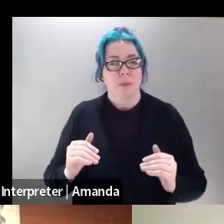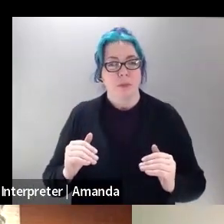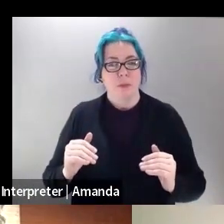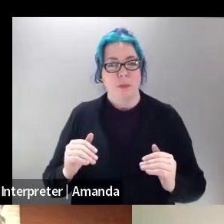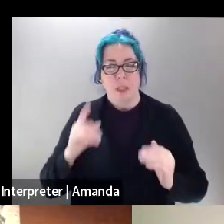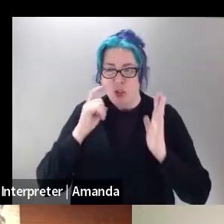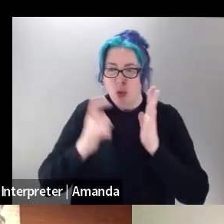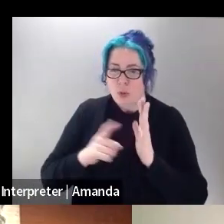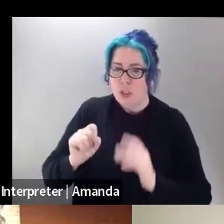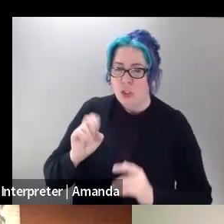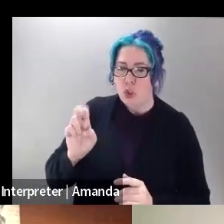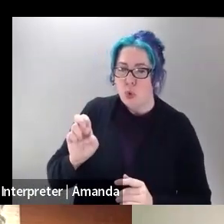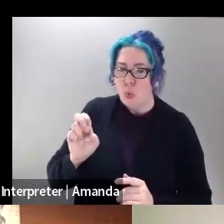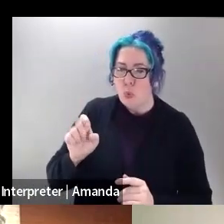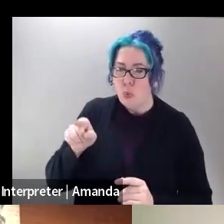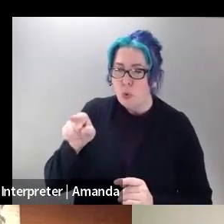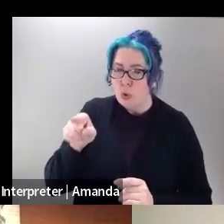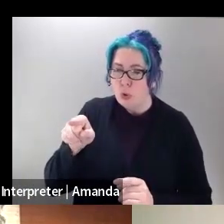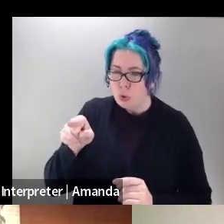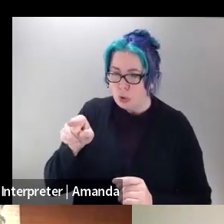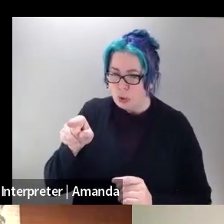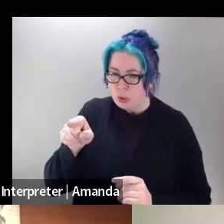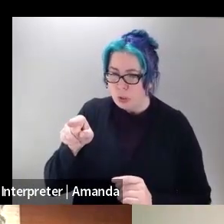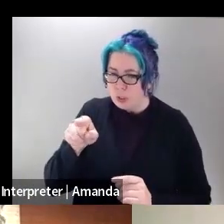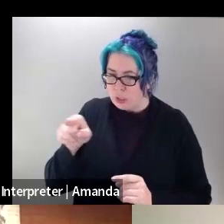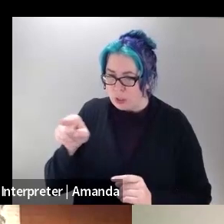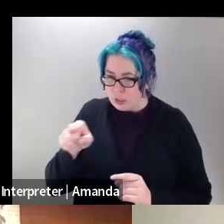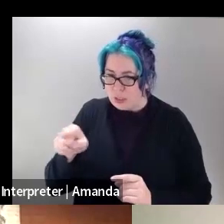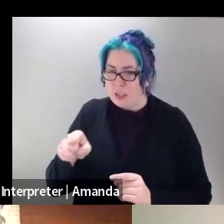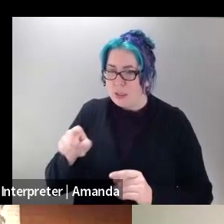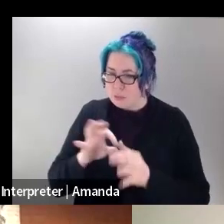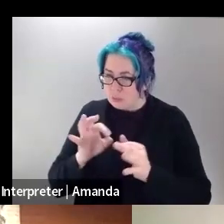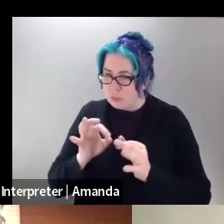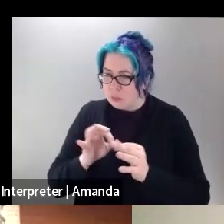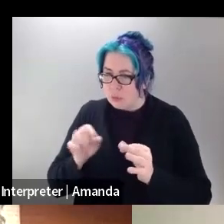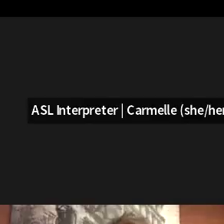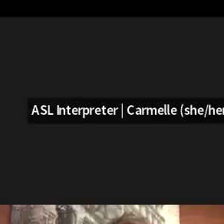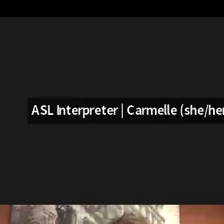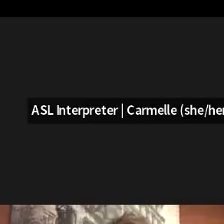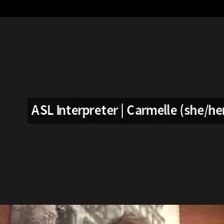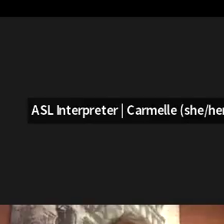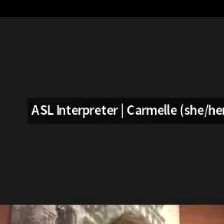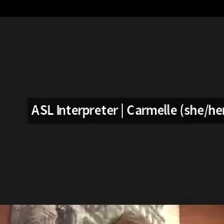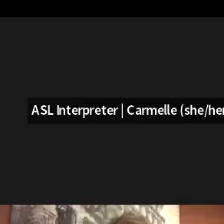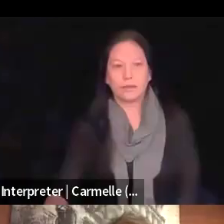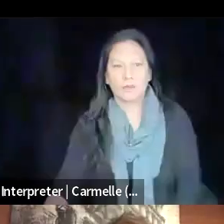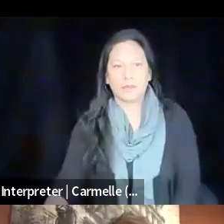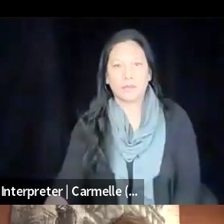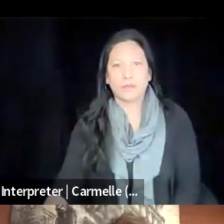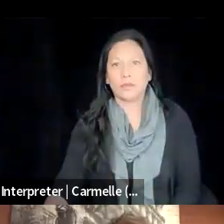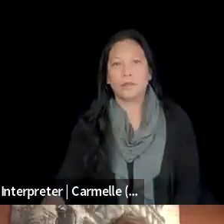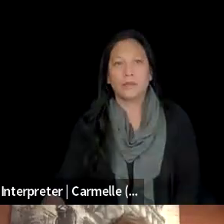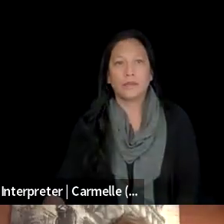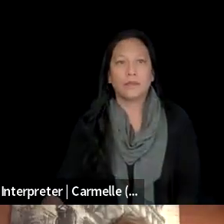in the chat something about the view panel so we can see the speaker and the ASL interpreter. Right now, Sue can only see the ASL